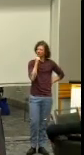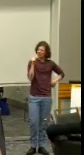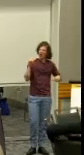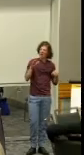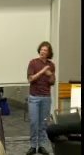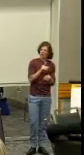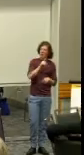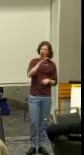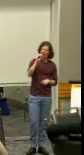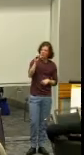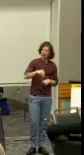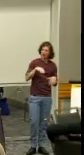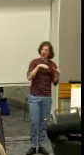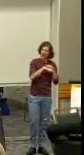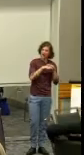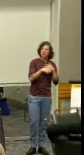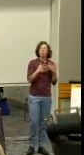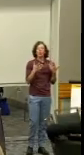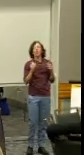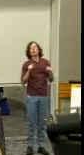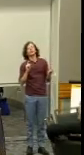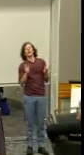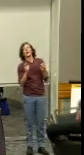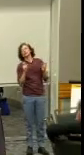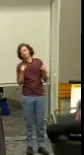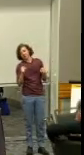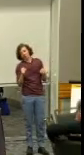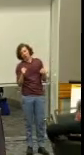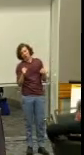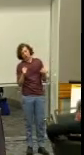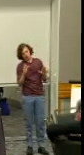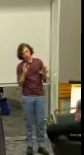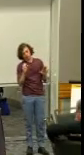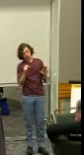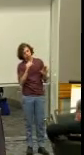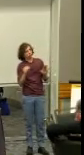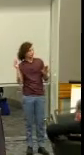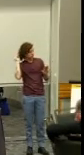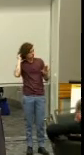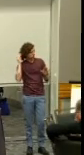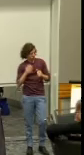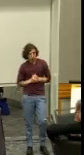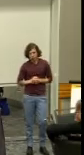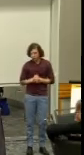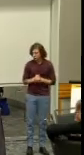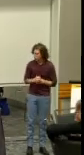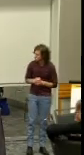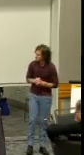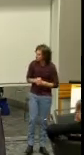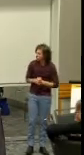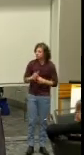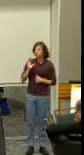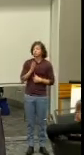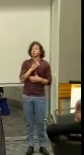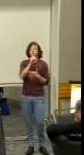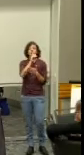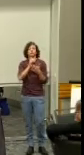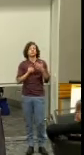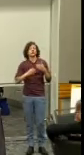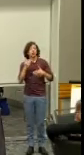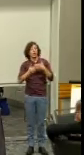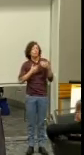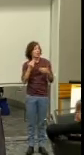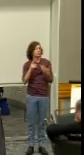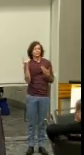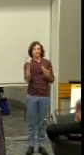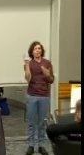adapted to be fully accessible. So I think that's something to keep in mind. Part of our design process always includes some